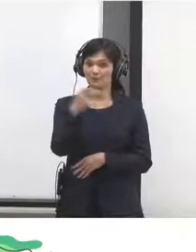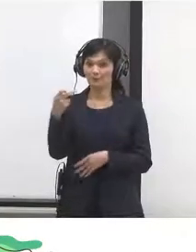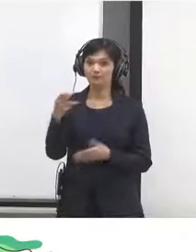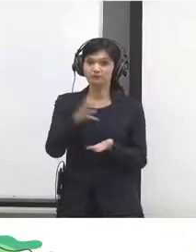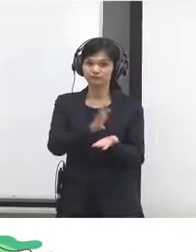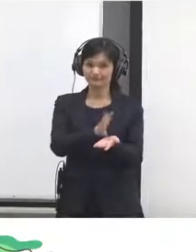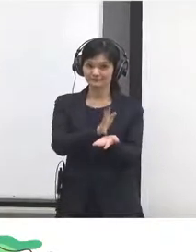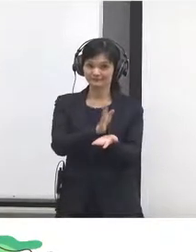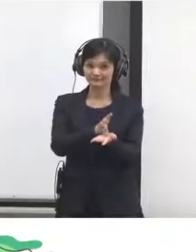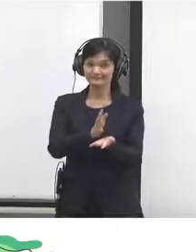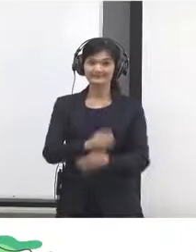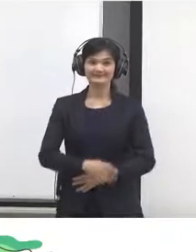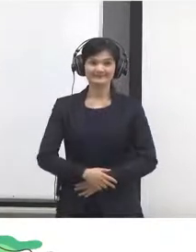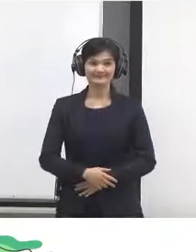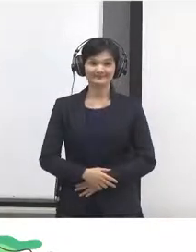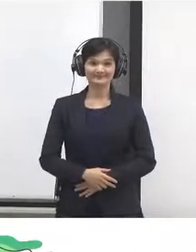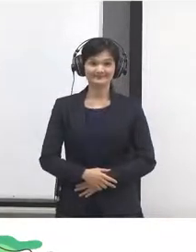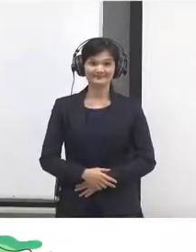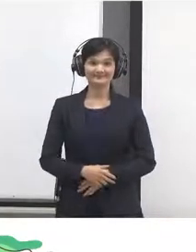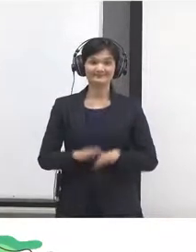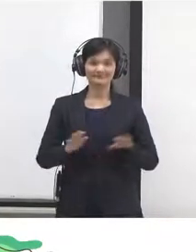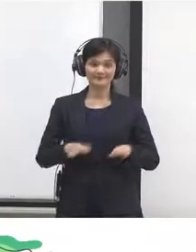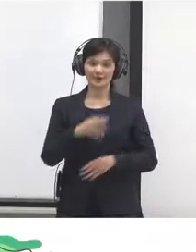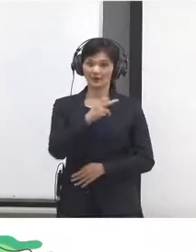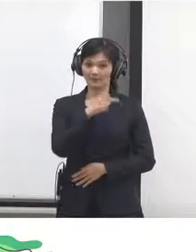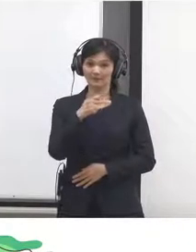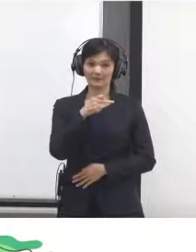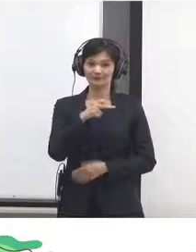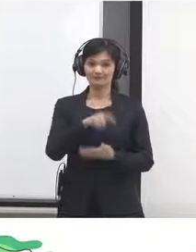story in East Asia.